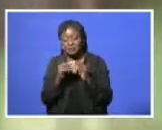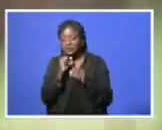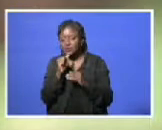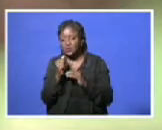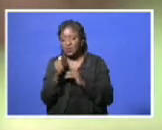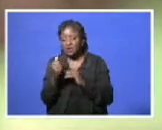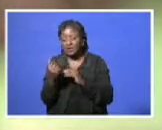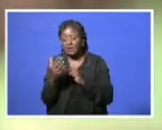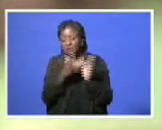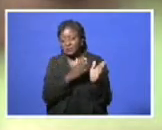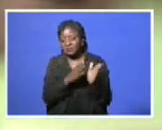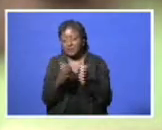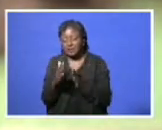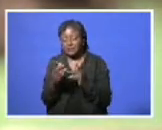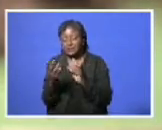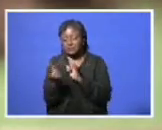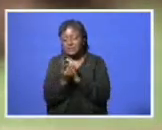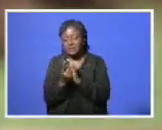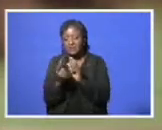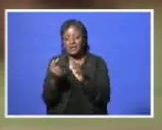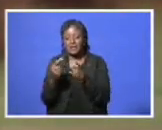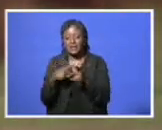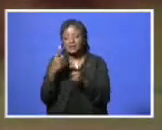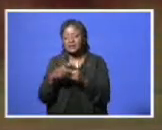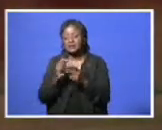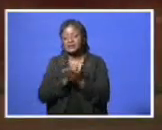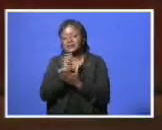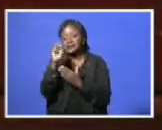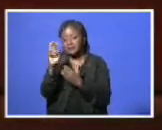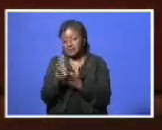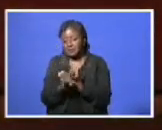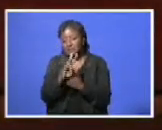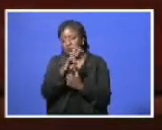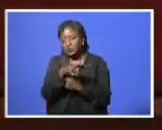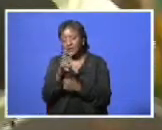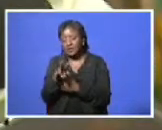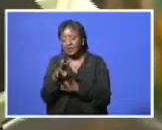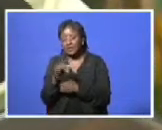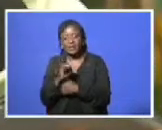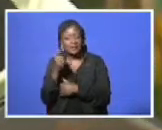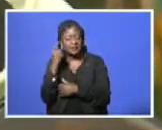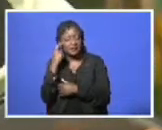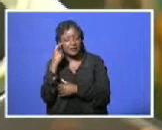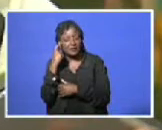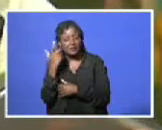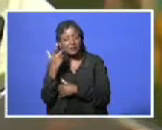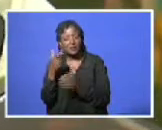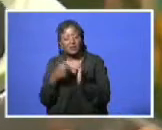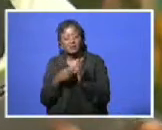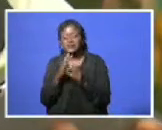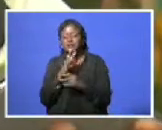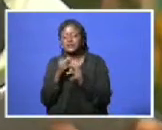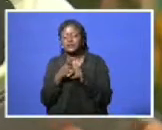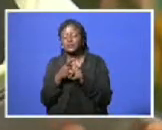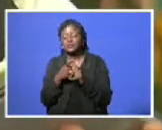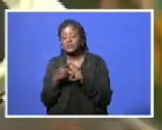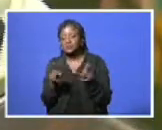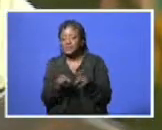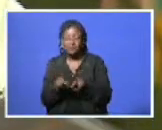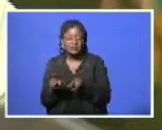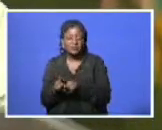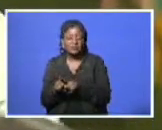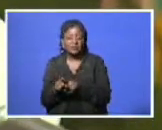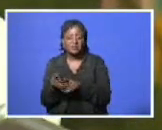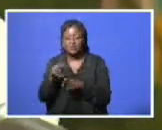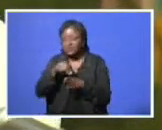September 22nd. I think there is a Health and Safety Act that really speaks to, even in the normal course of